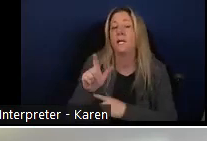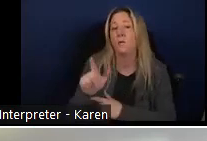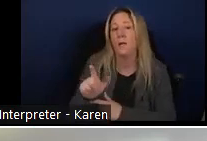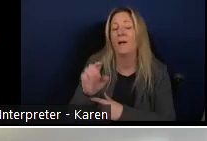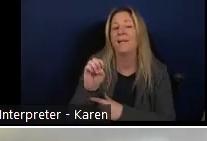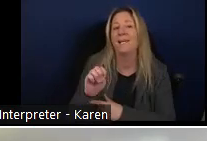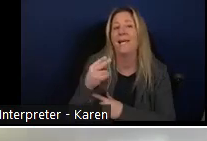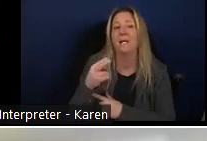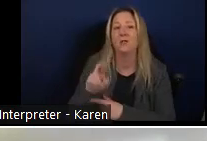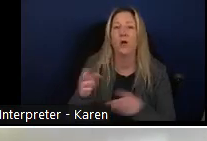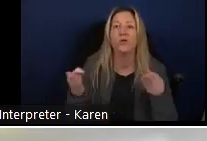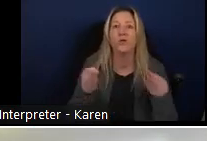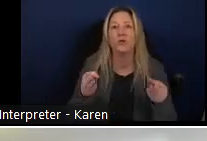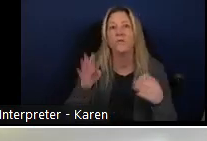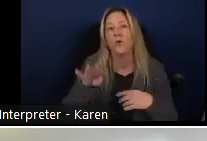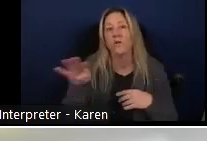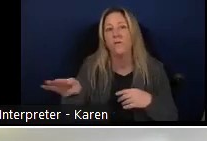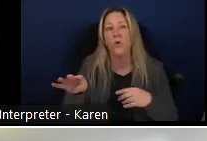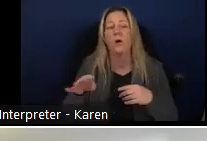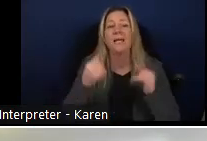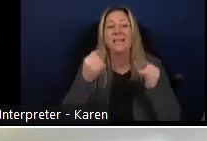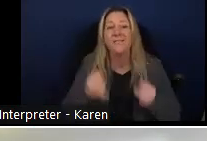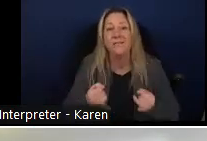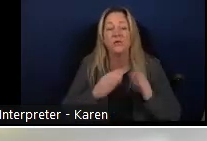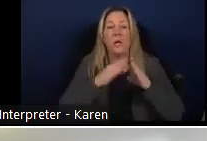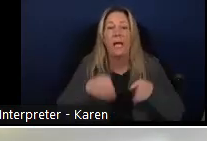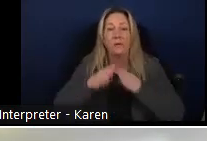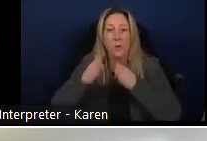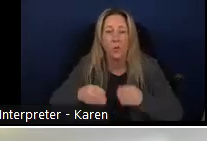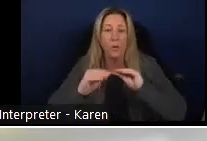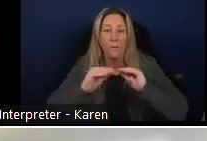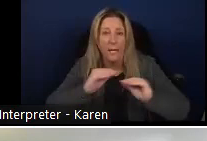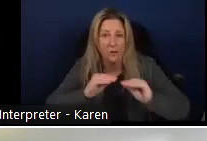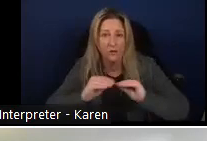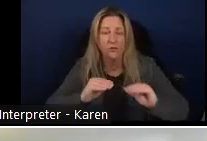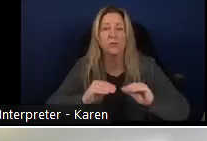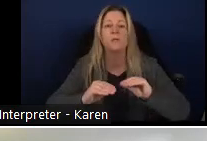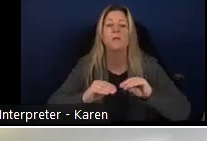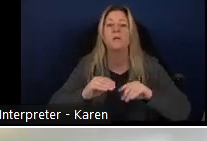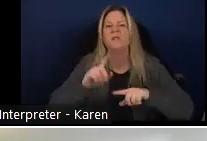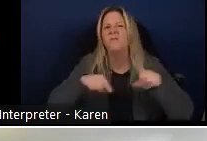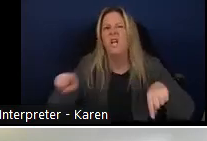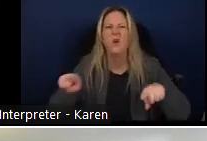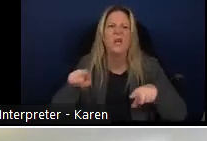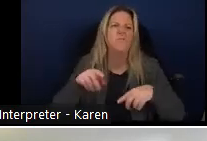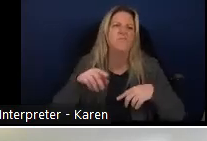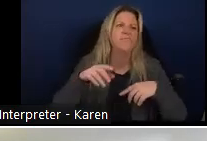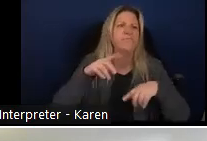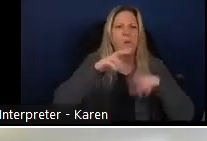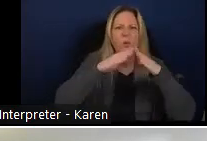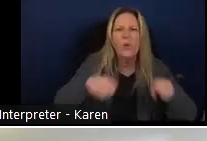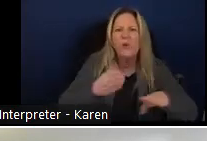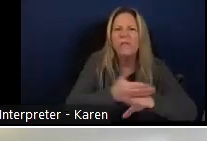served 44 individual households repairs, varying anywhere from roof repair, electrical